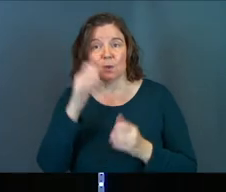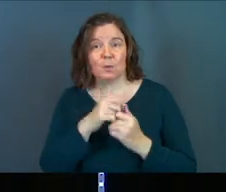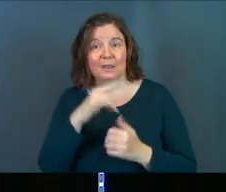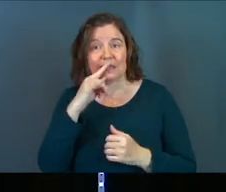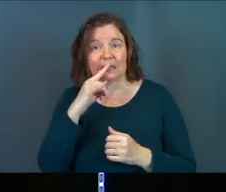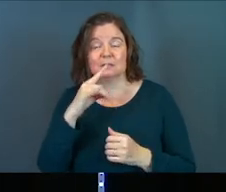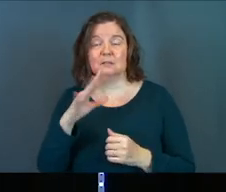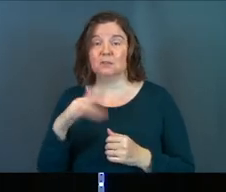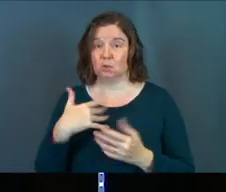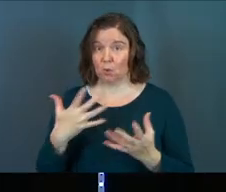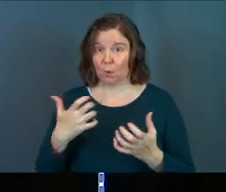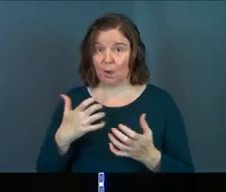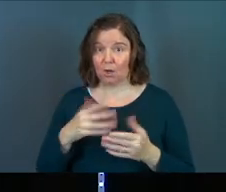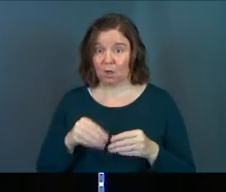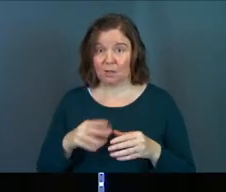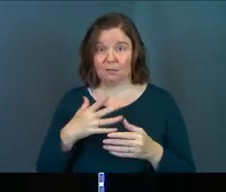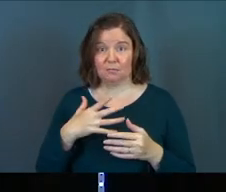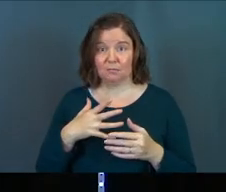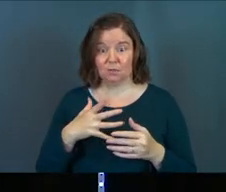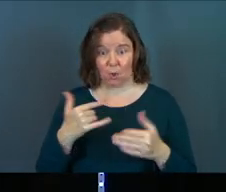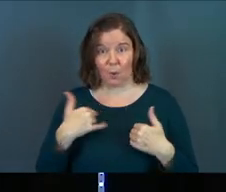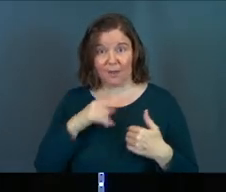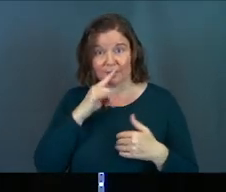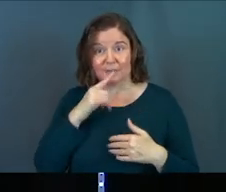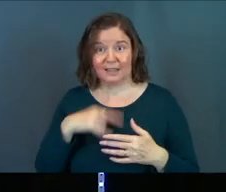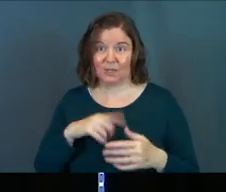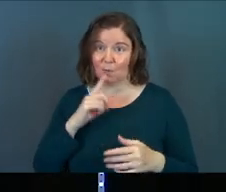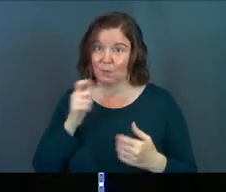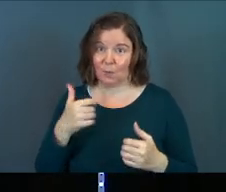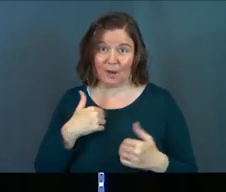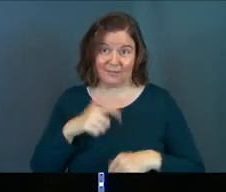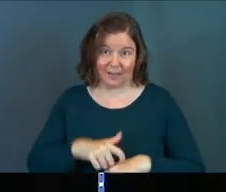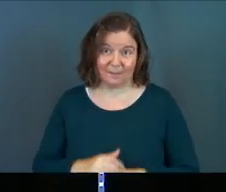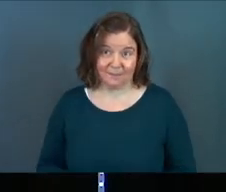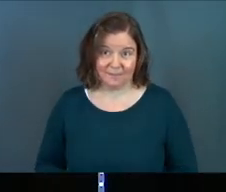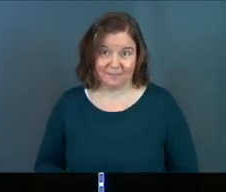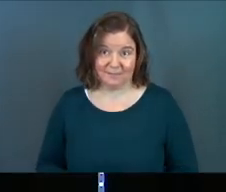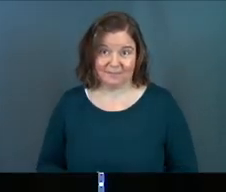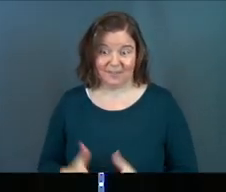with their kiddos. In fact, you want to lose some time, go have some kids. Okay. Then you really won't have time.